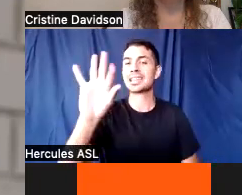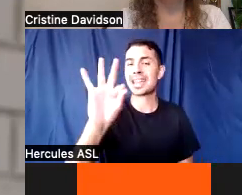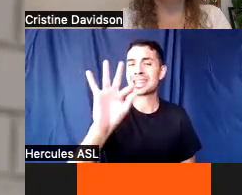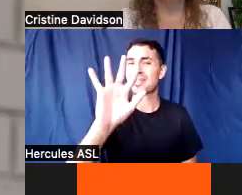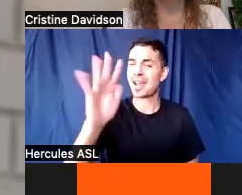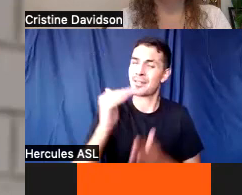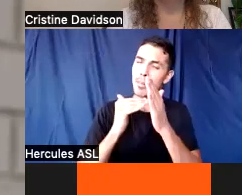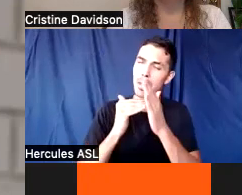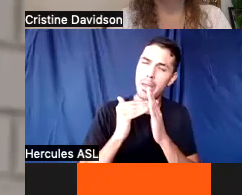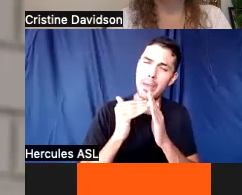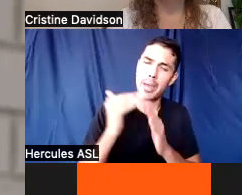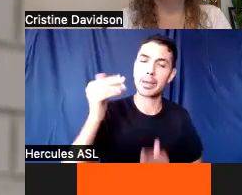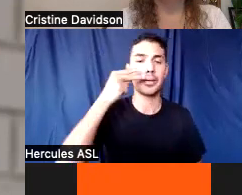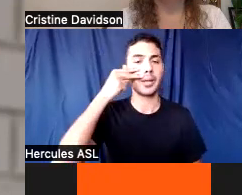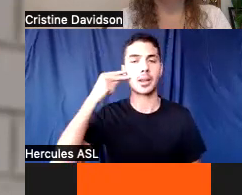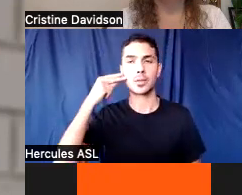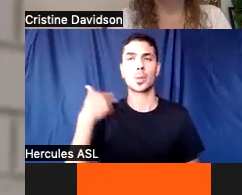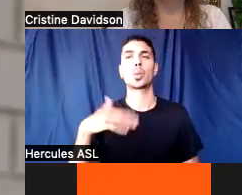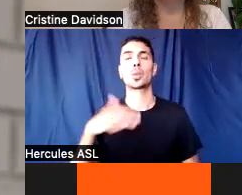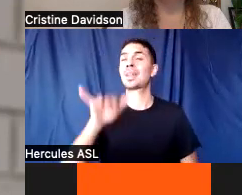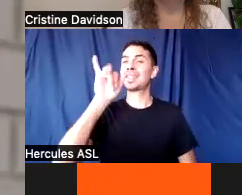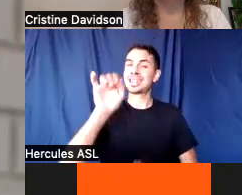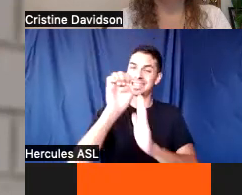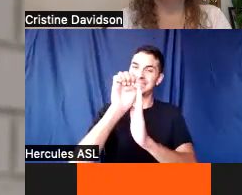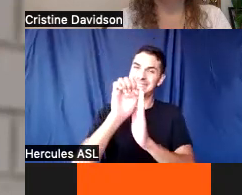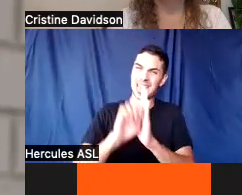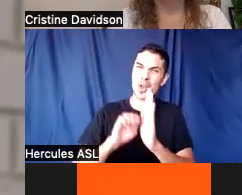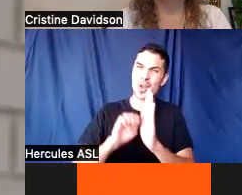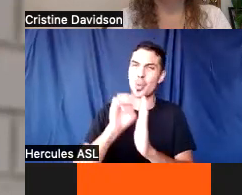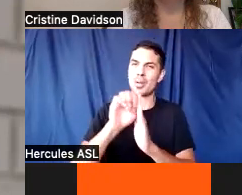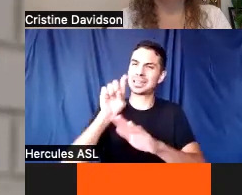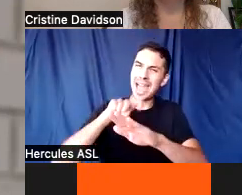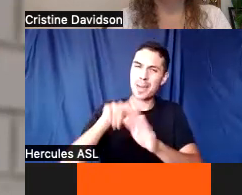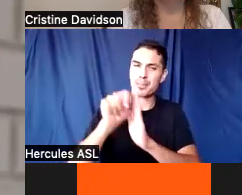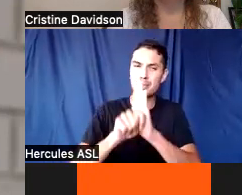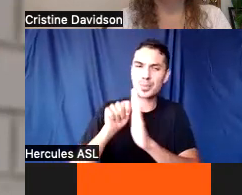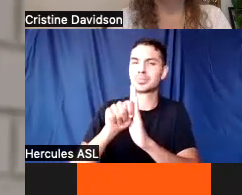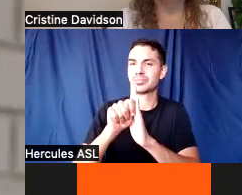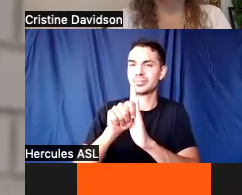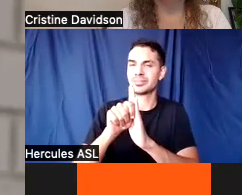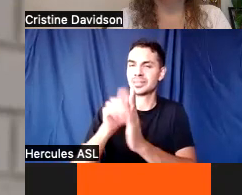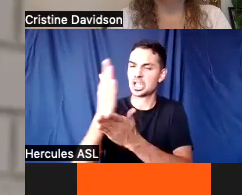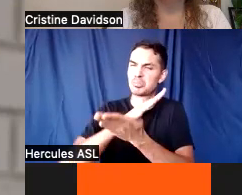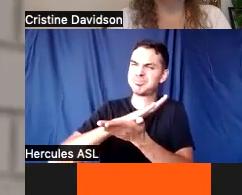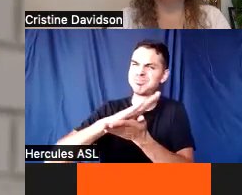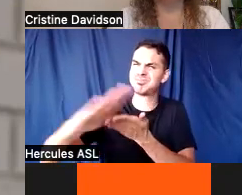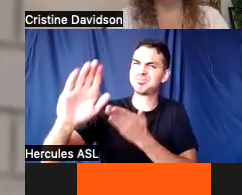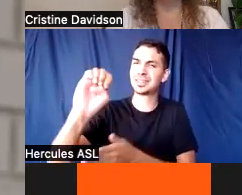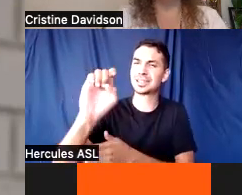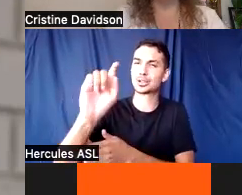of extermination by the United States of native peoples ended, we were less than 1 million